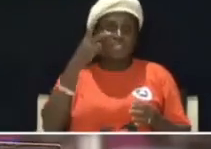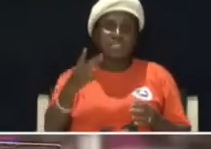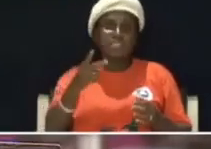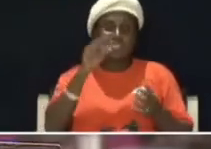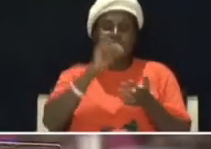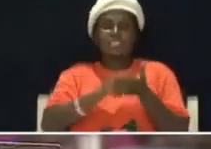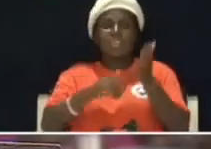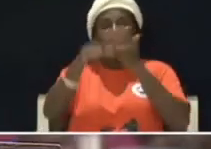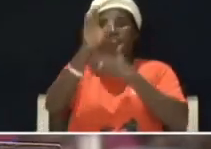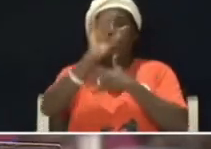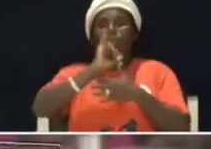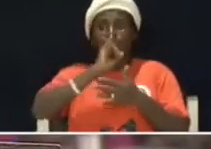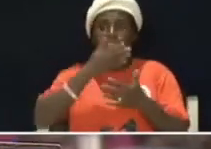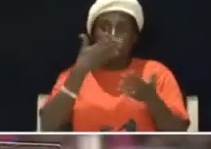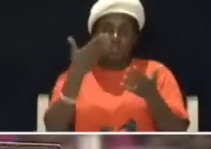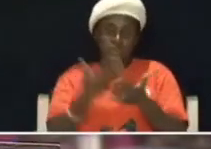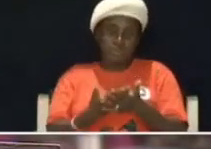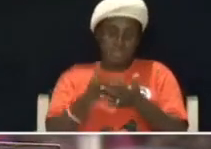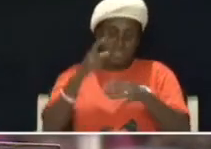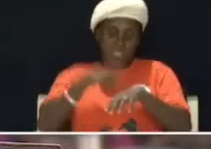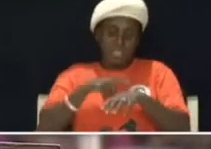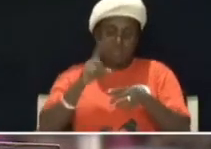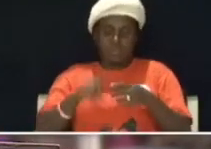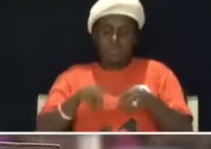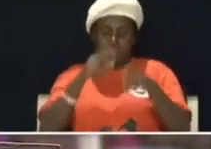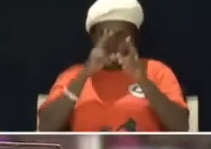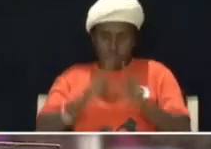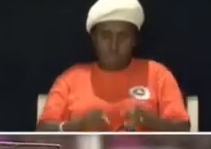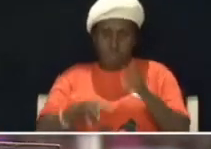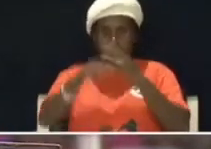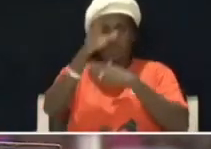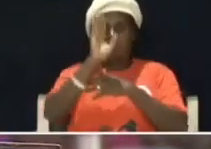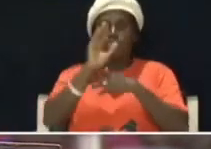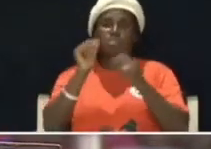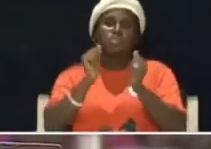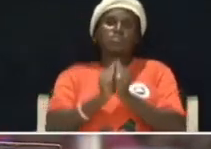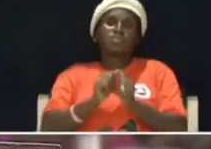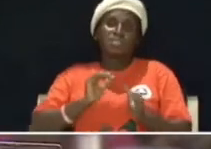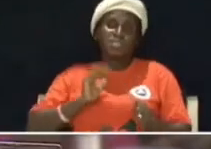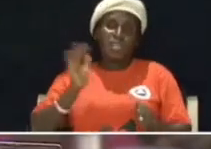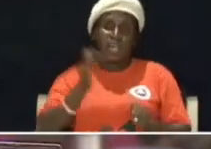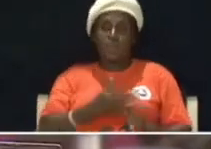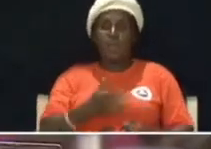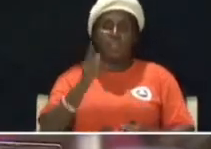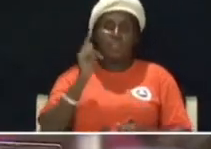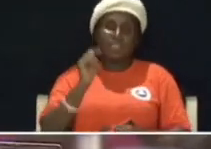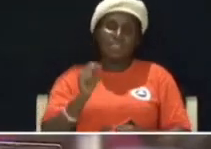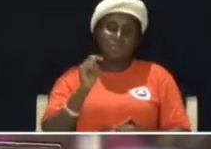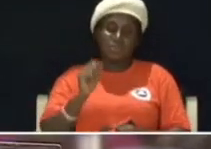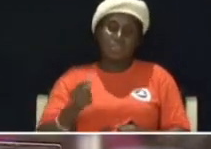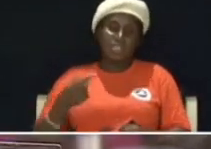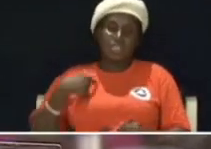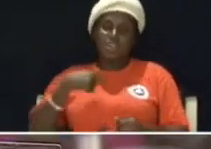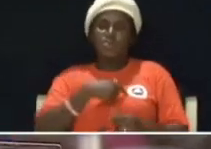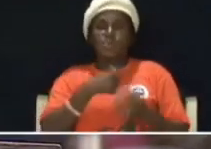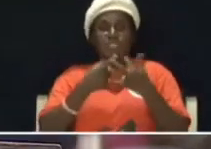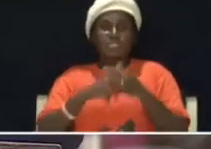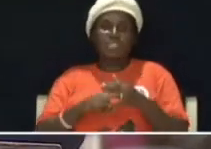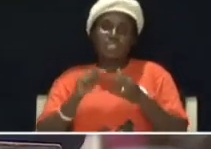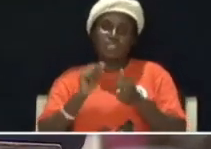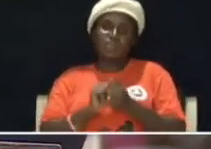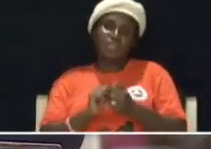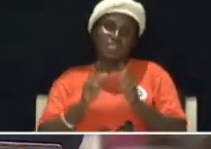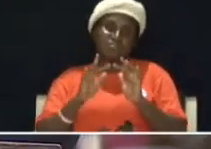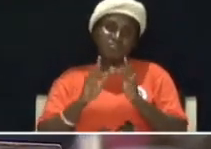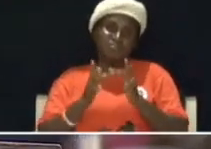It is now time for us to honor our God with our testimonies. We'll start with the online testimonies first, and